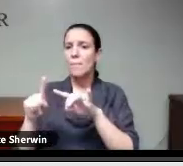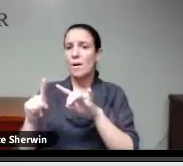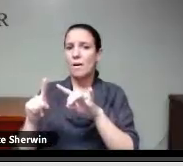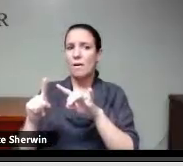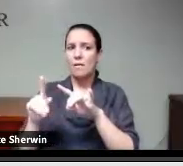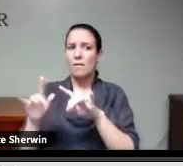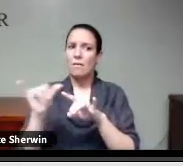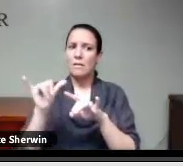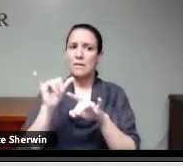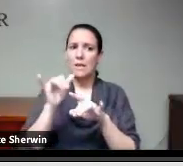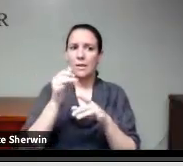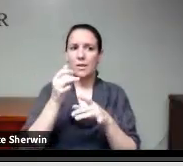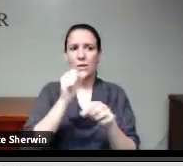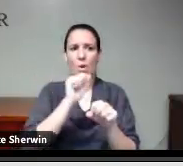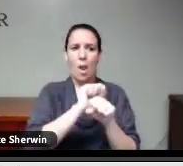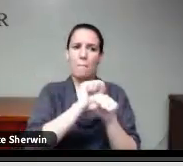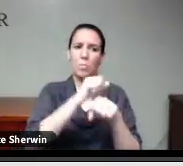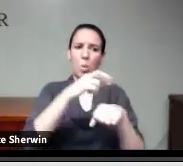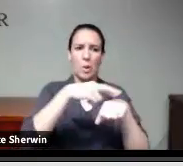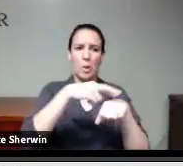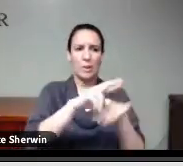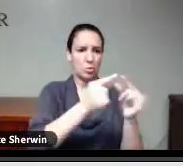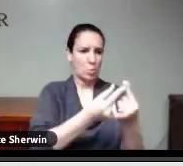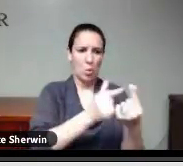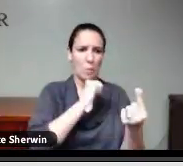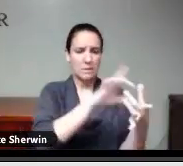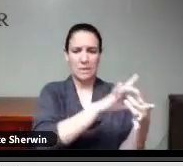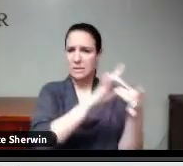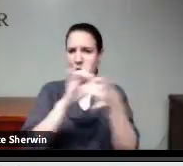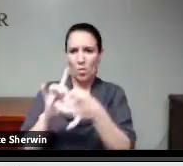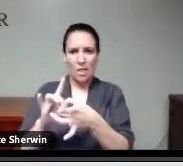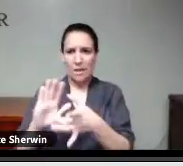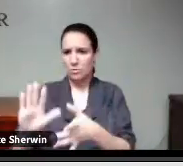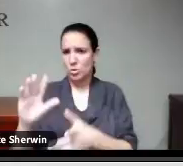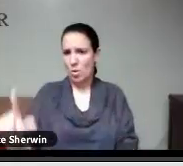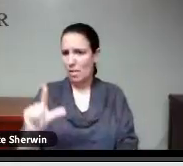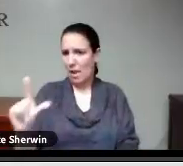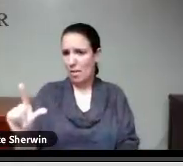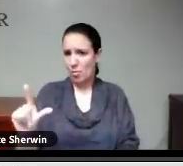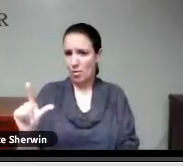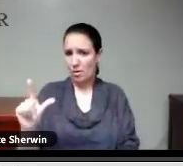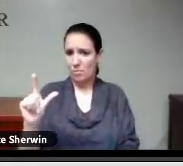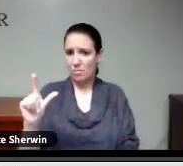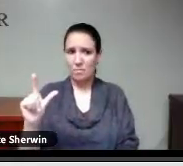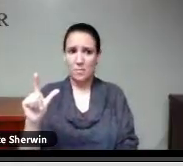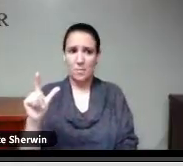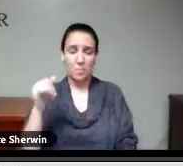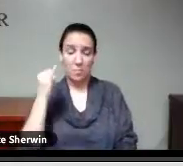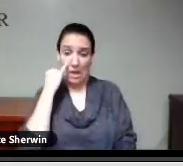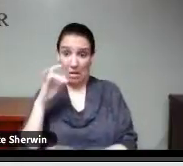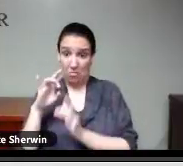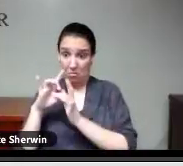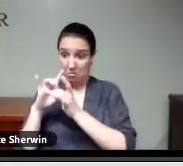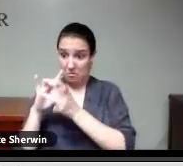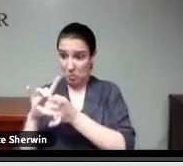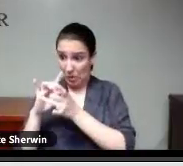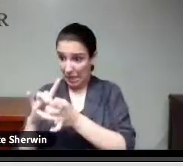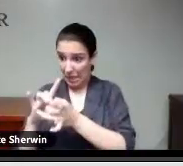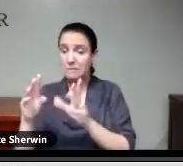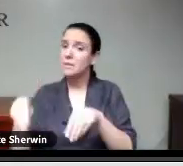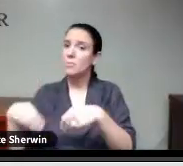like employee resource groups are probably not applicable in your library. If they are, then bring that up and we can talk about those as